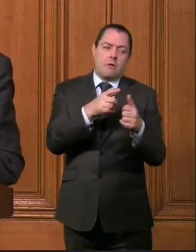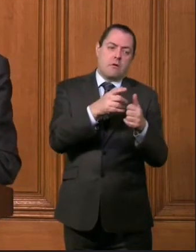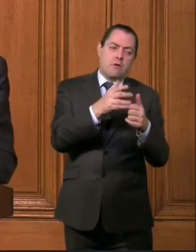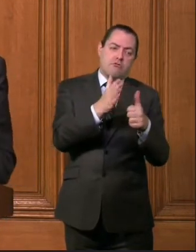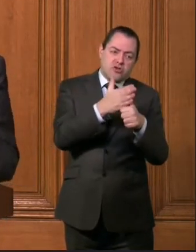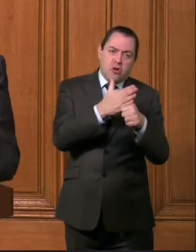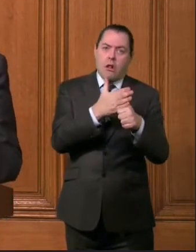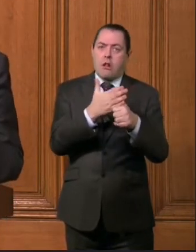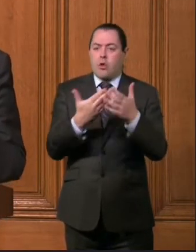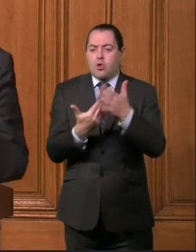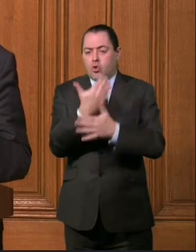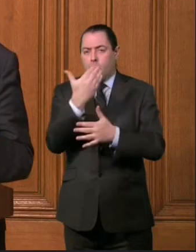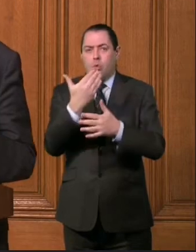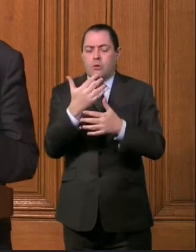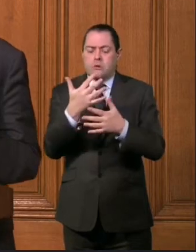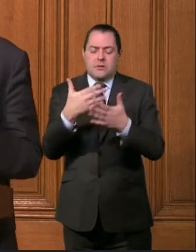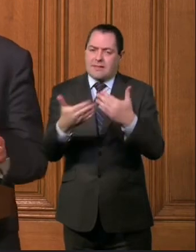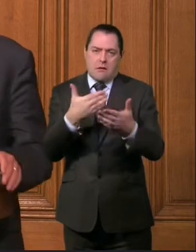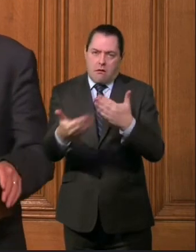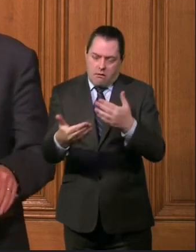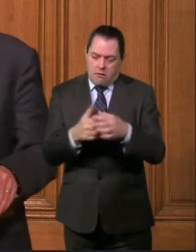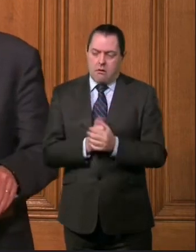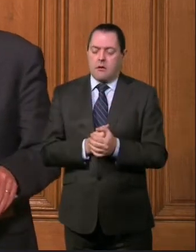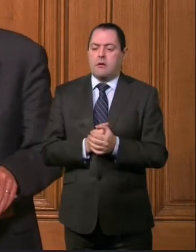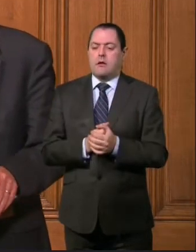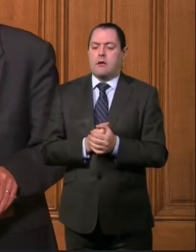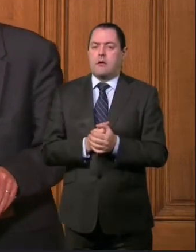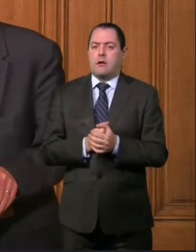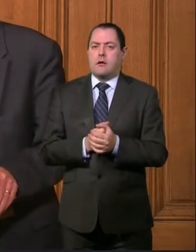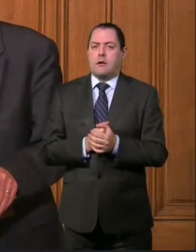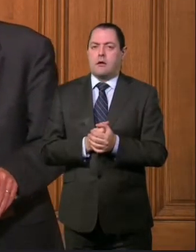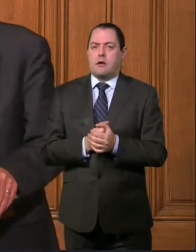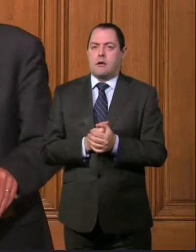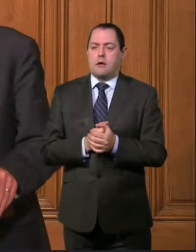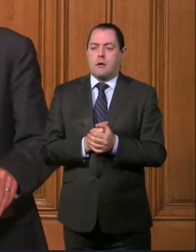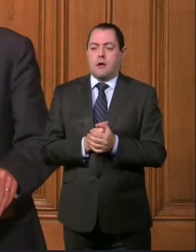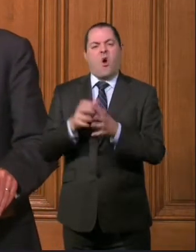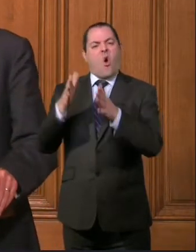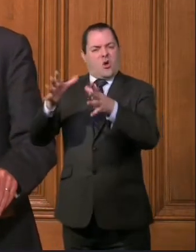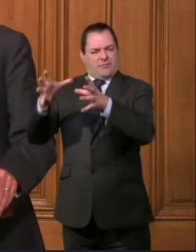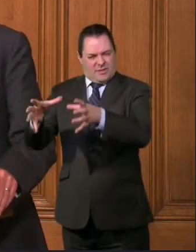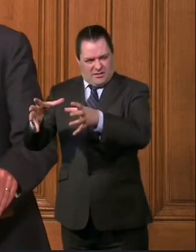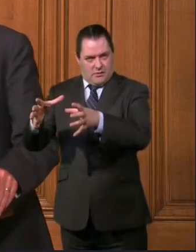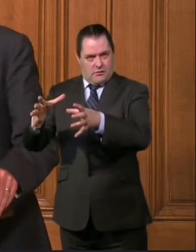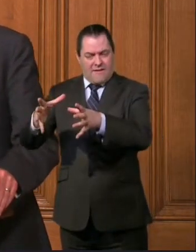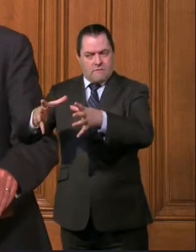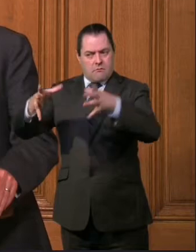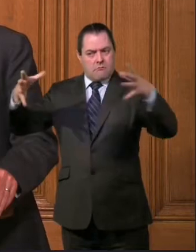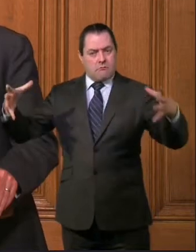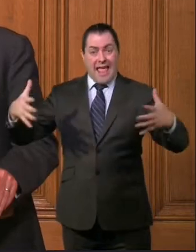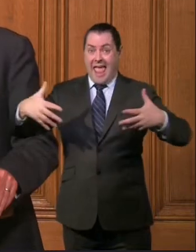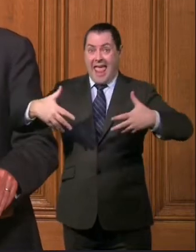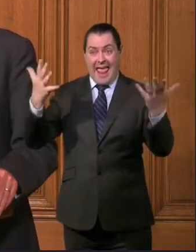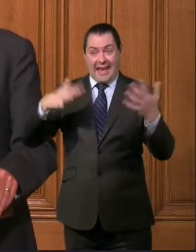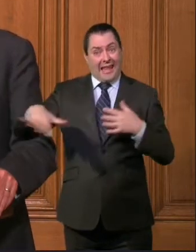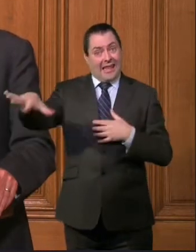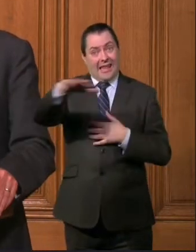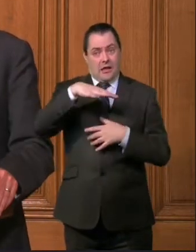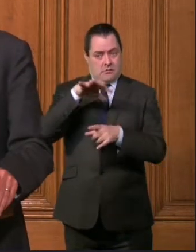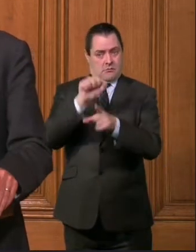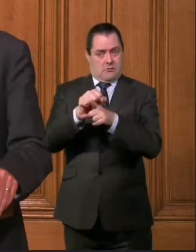those who've been tested positive, so anyone who's tested positive, there is evidence that there's an increased